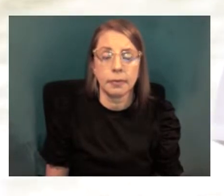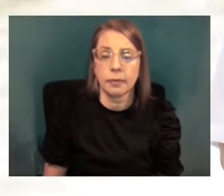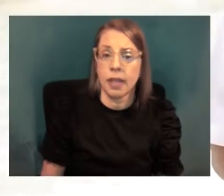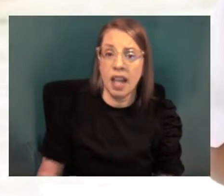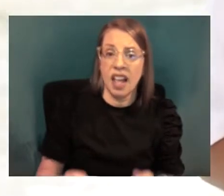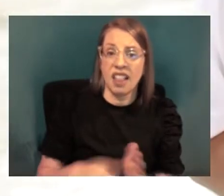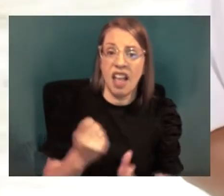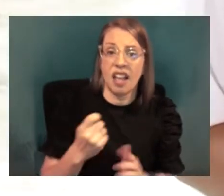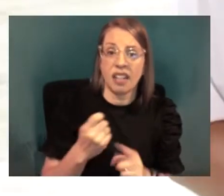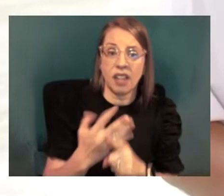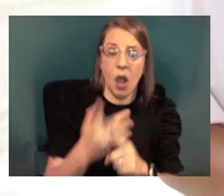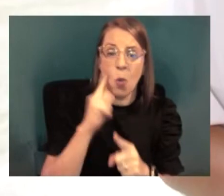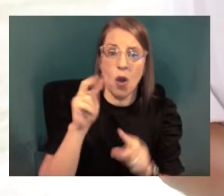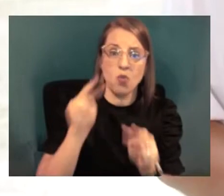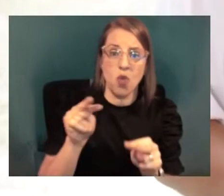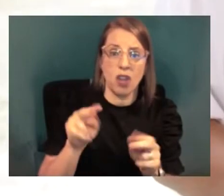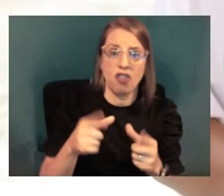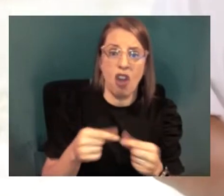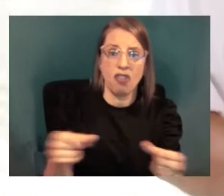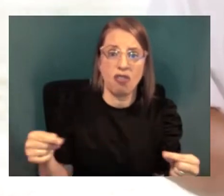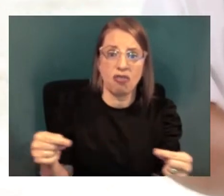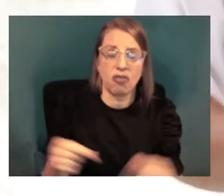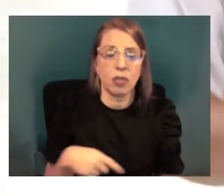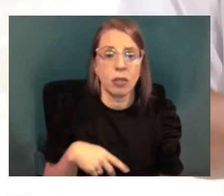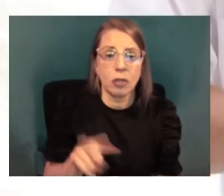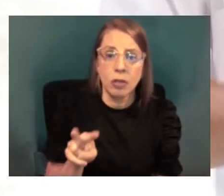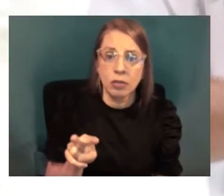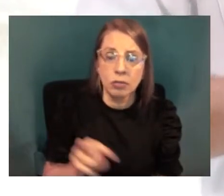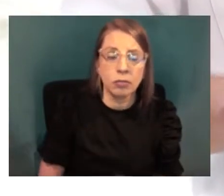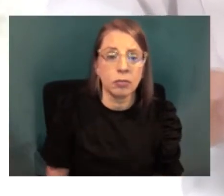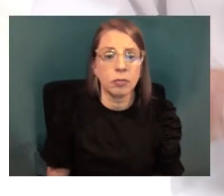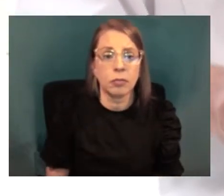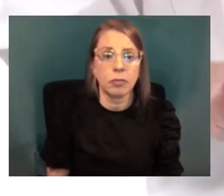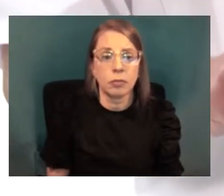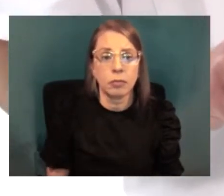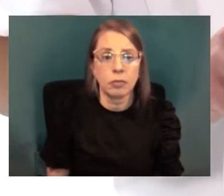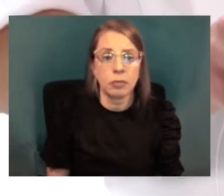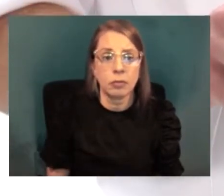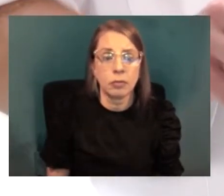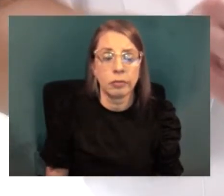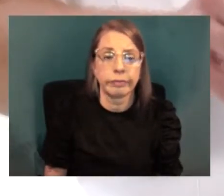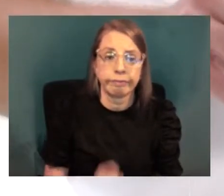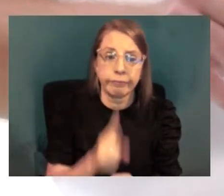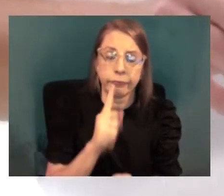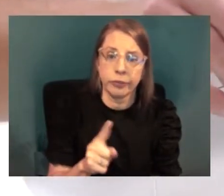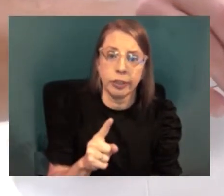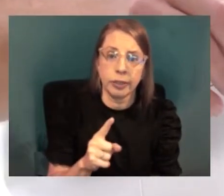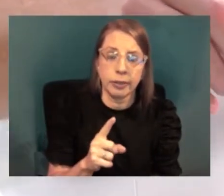dog. All right, let's make sure our lighter works here.